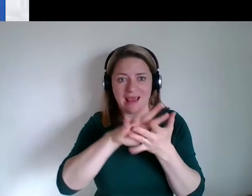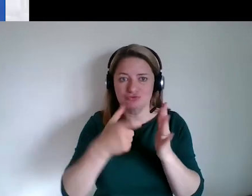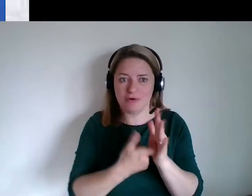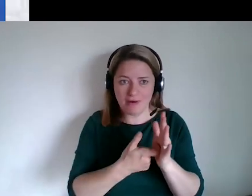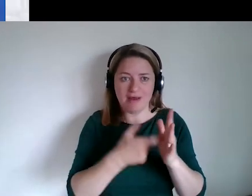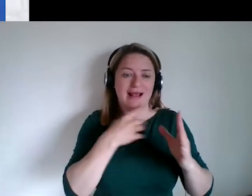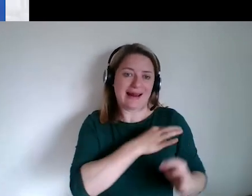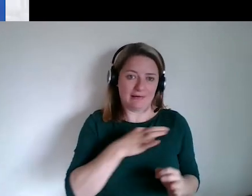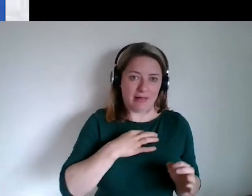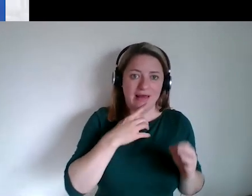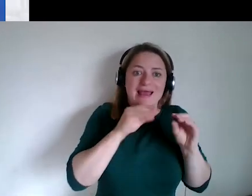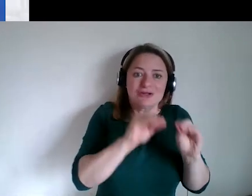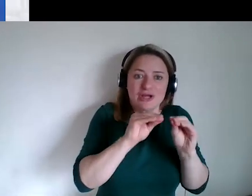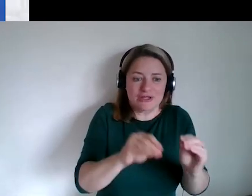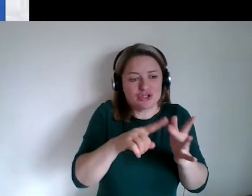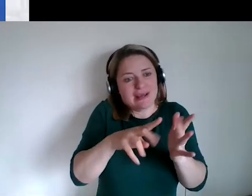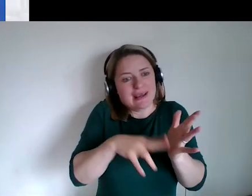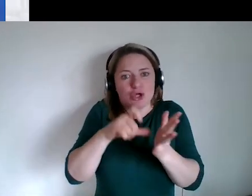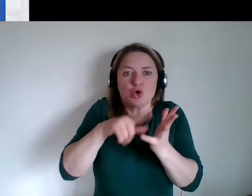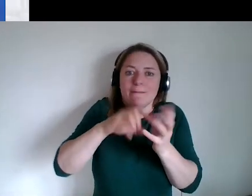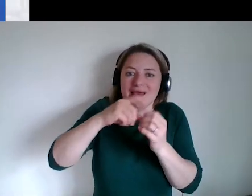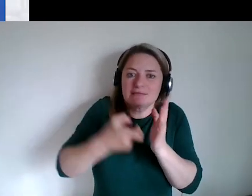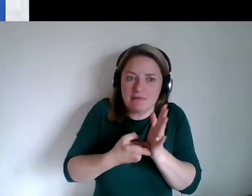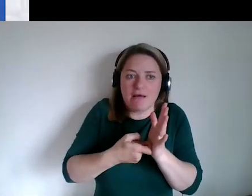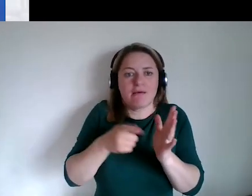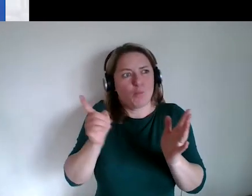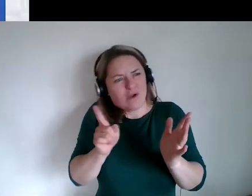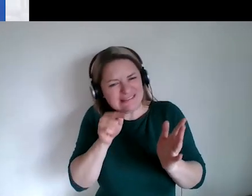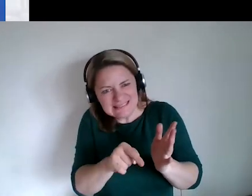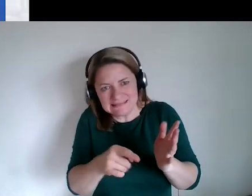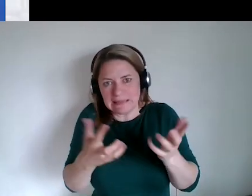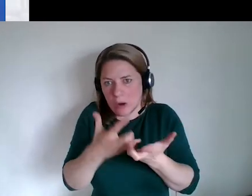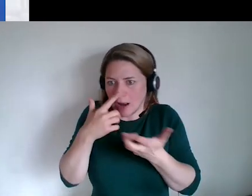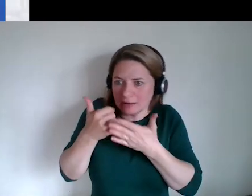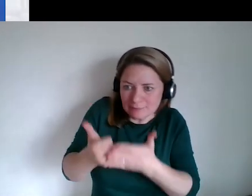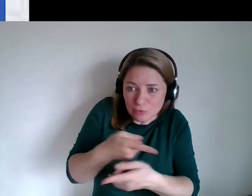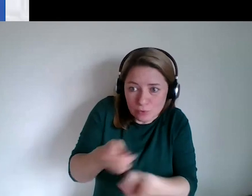Incubator, what it is, how it can support you, and how you can get involved.